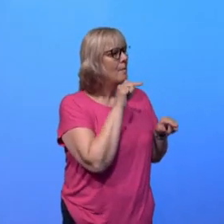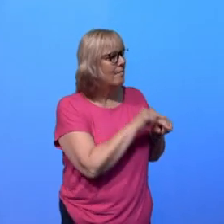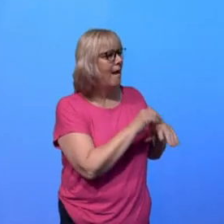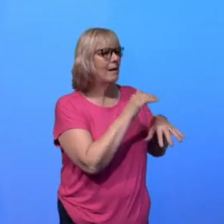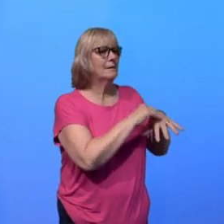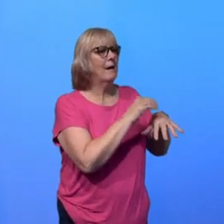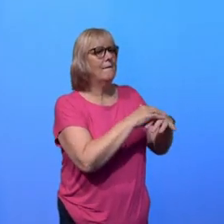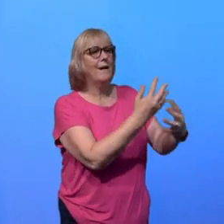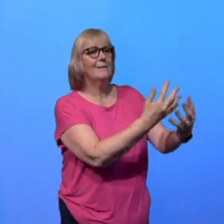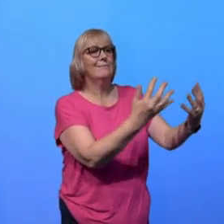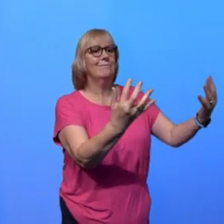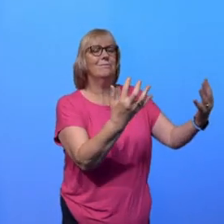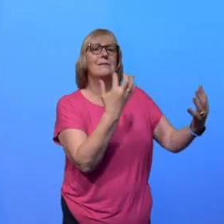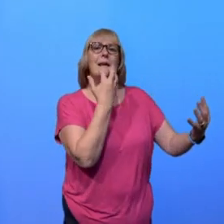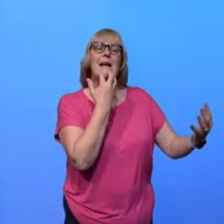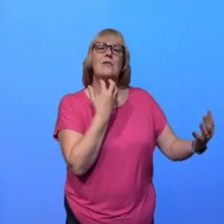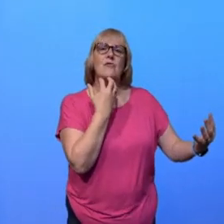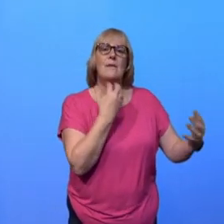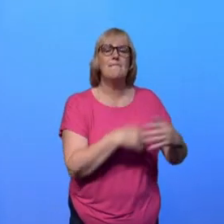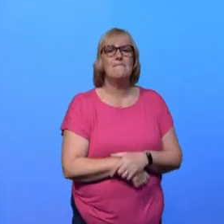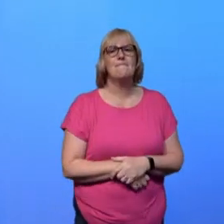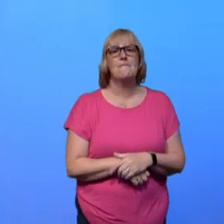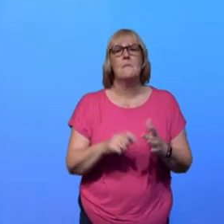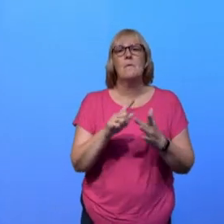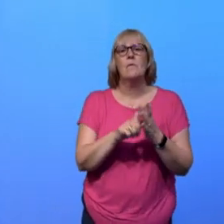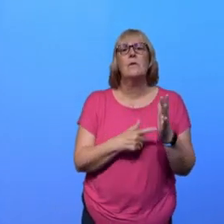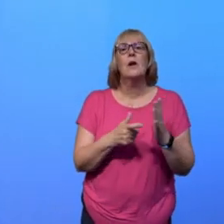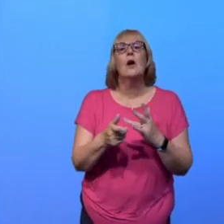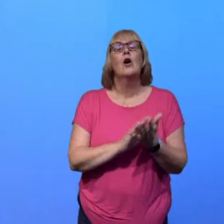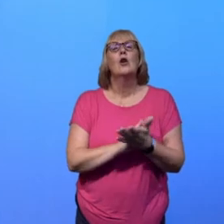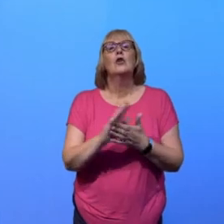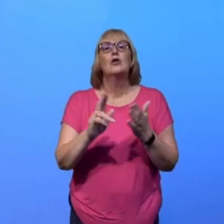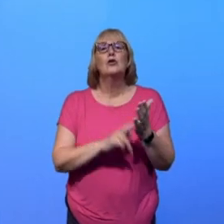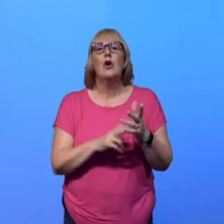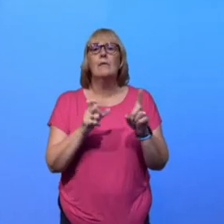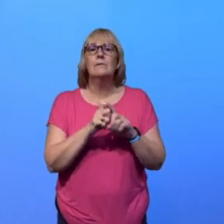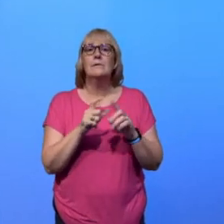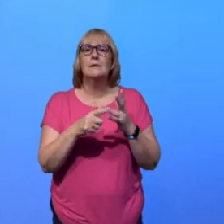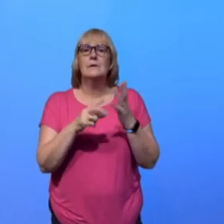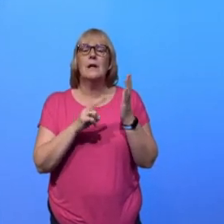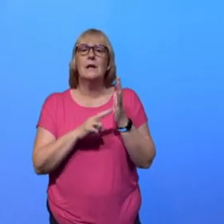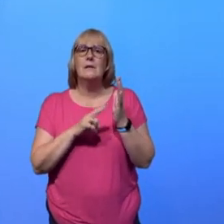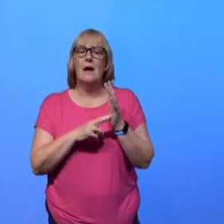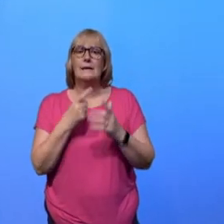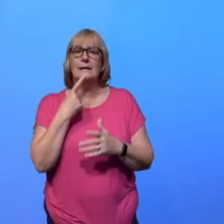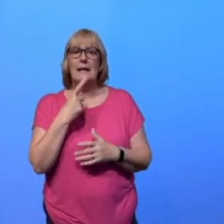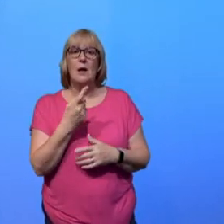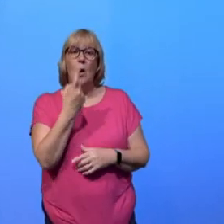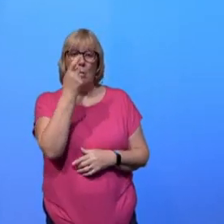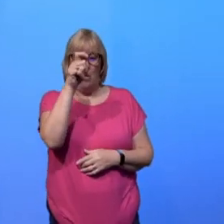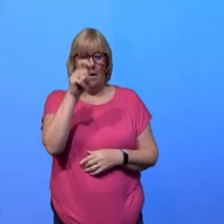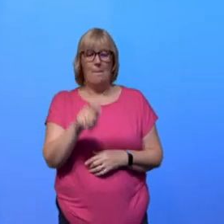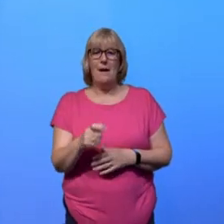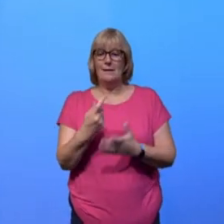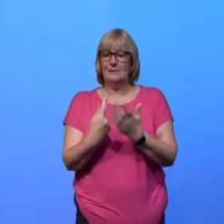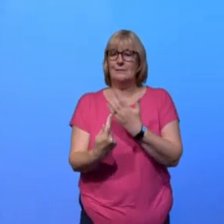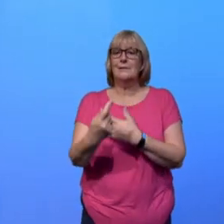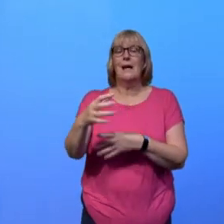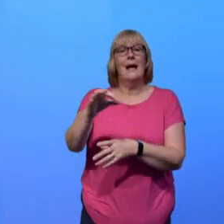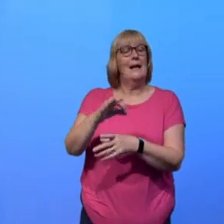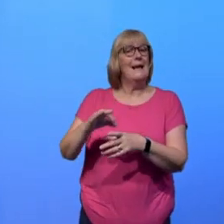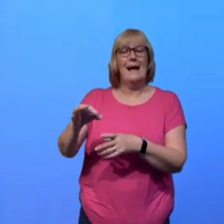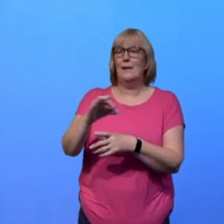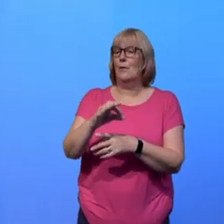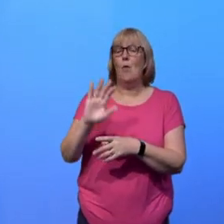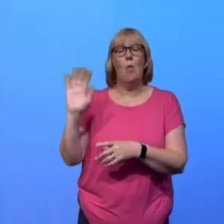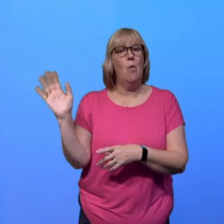Israel together? John Donne wrote, "No man is an island entire of himself. Every man is a piece of the main, a piece of the continent, a part of